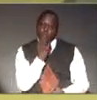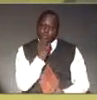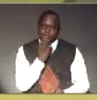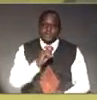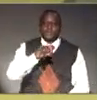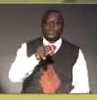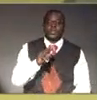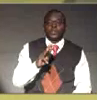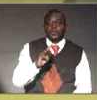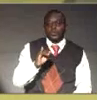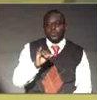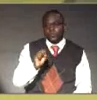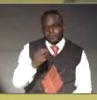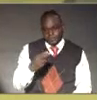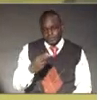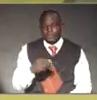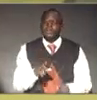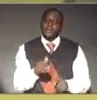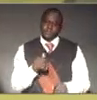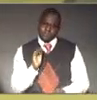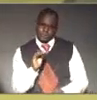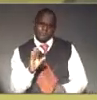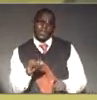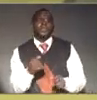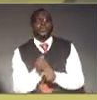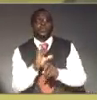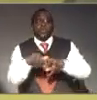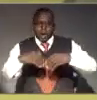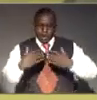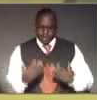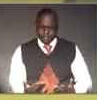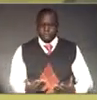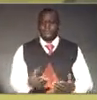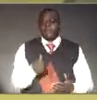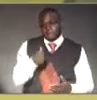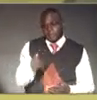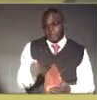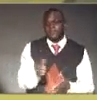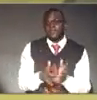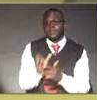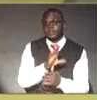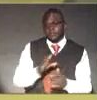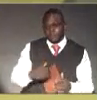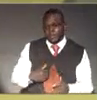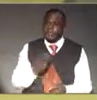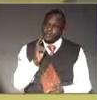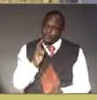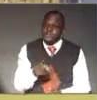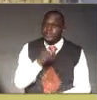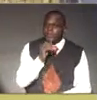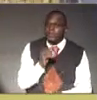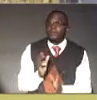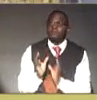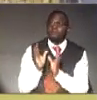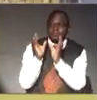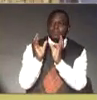and arrange for that. And they asked him, how are we going to do this? He told them, when you go to the city, you'll find a man carrying a